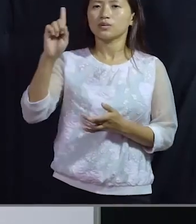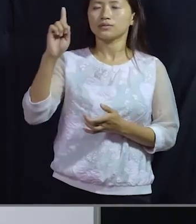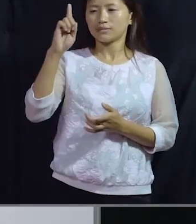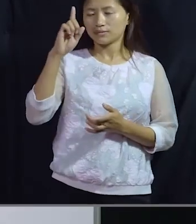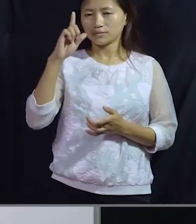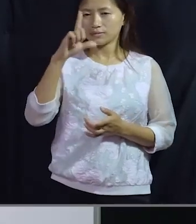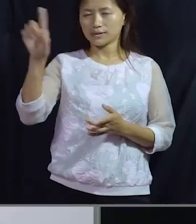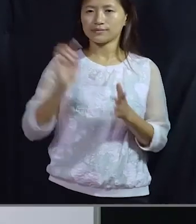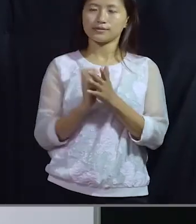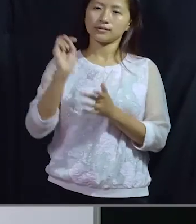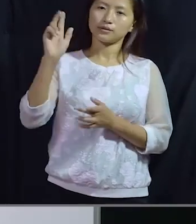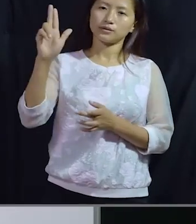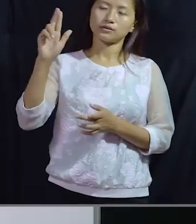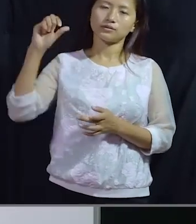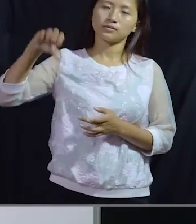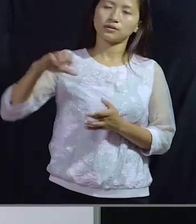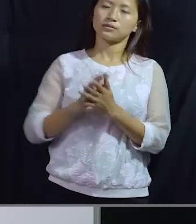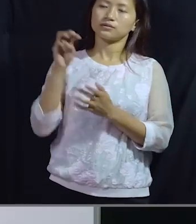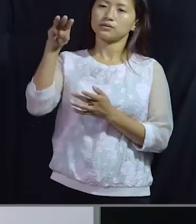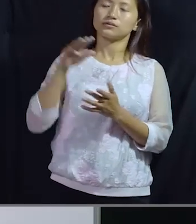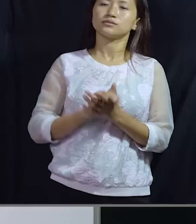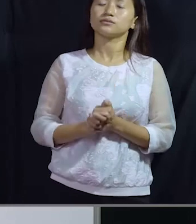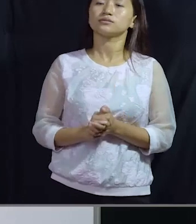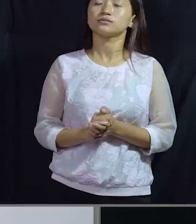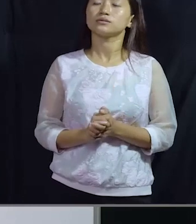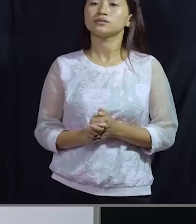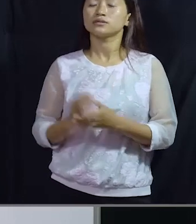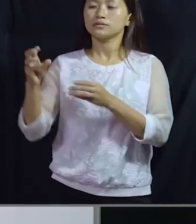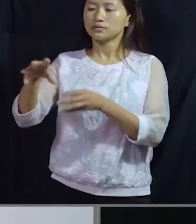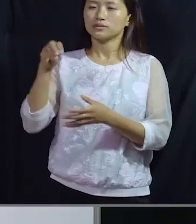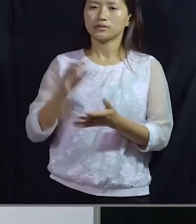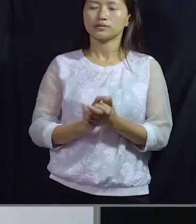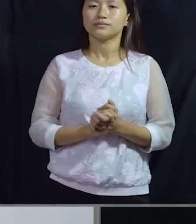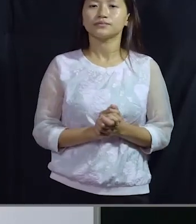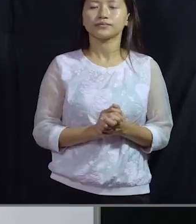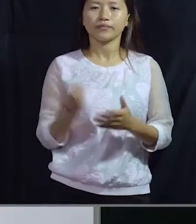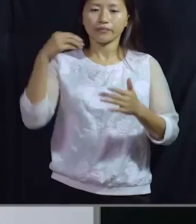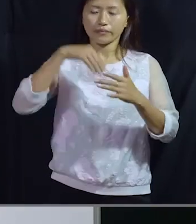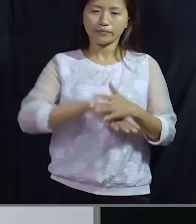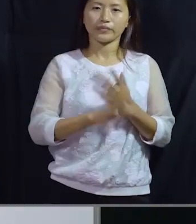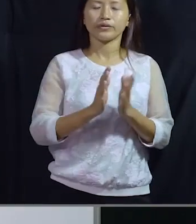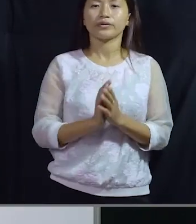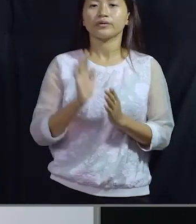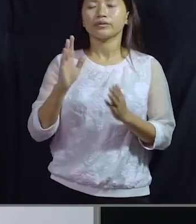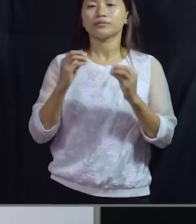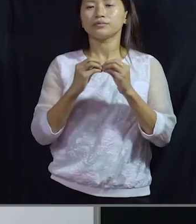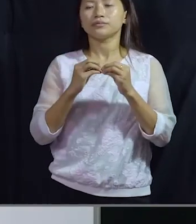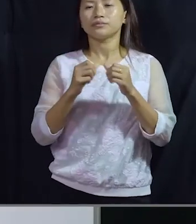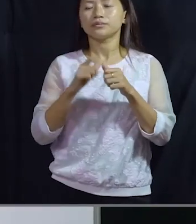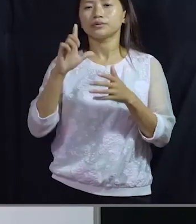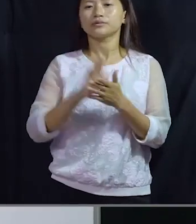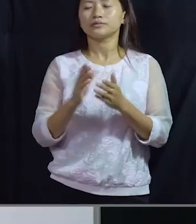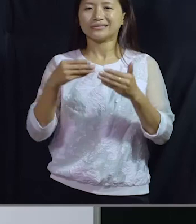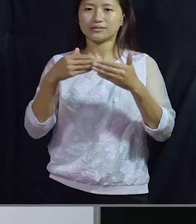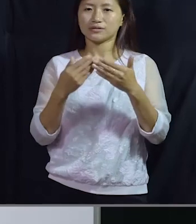1,89,000. So this 89,000 is already entered in your balance sheet, that is on the